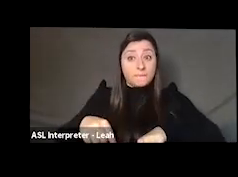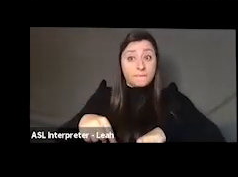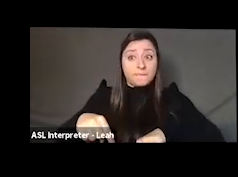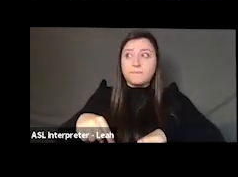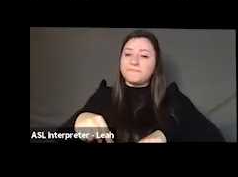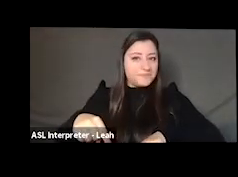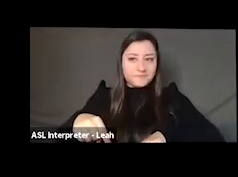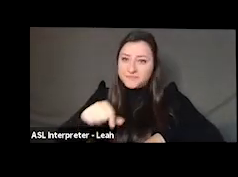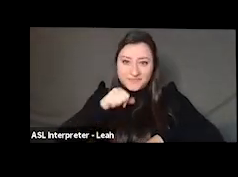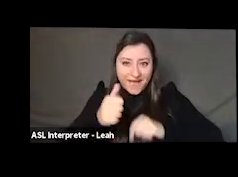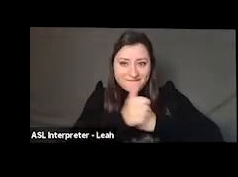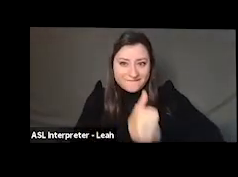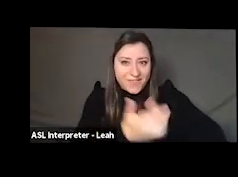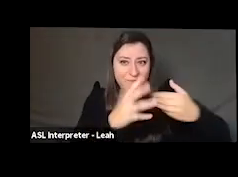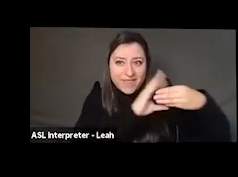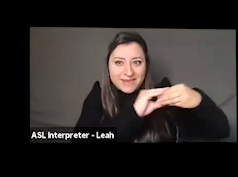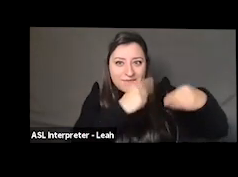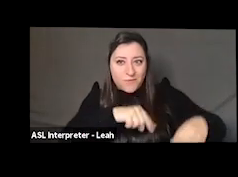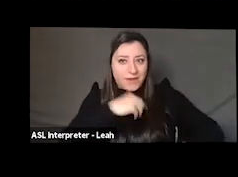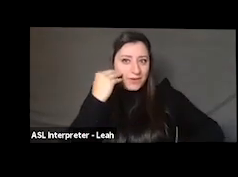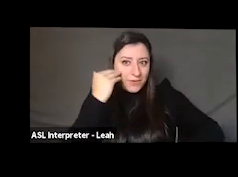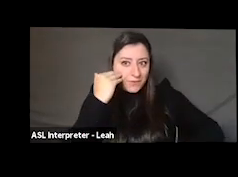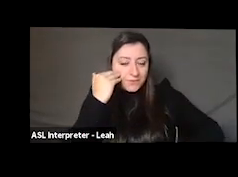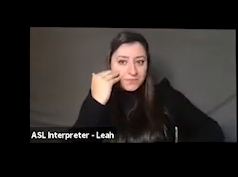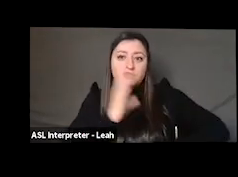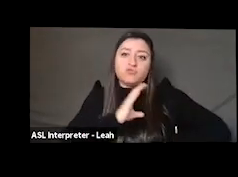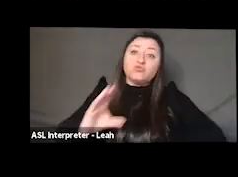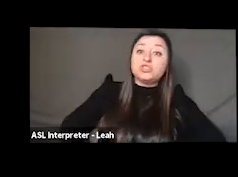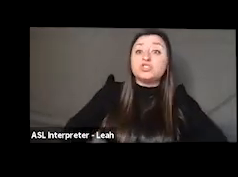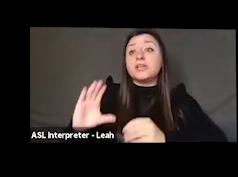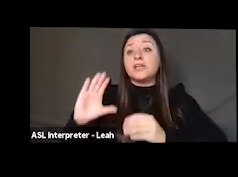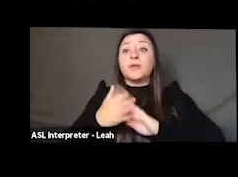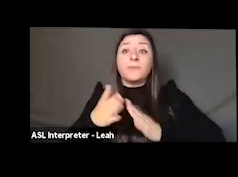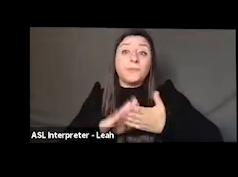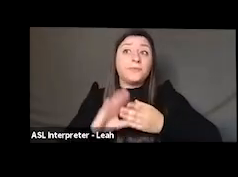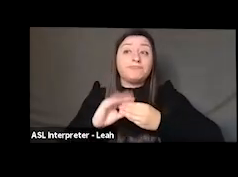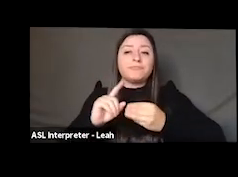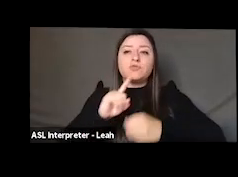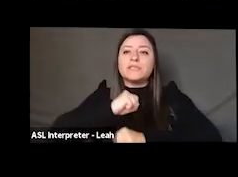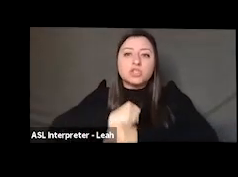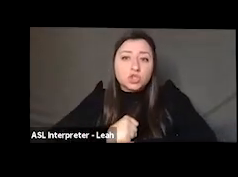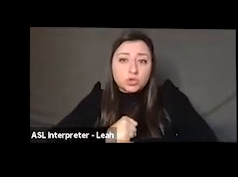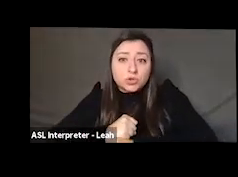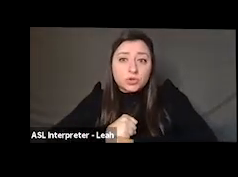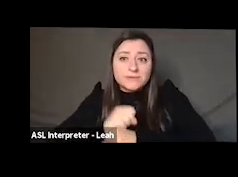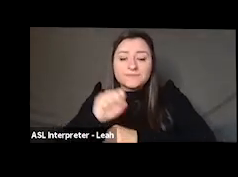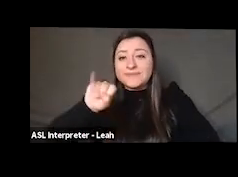according to the narrative, to protect the local Christian communities, but actually to secure the